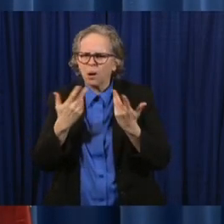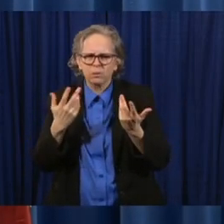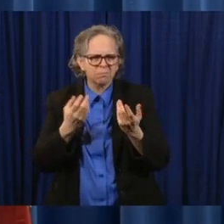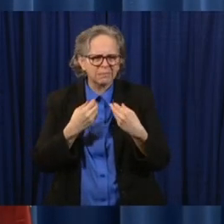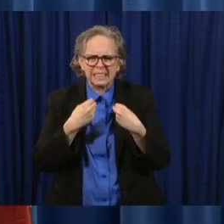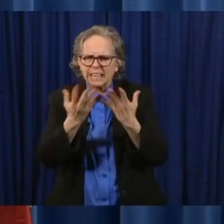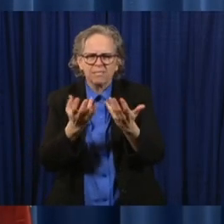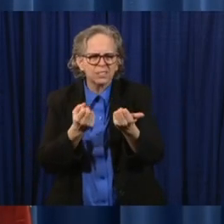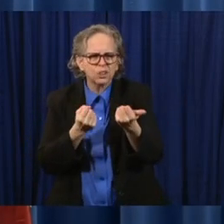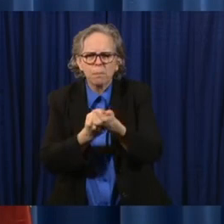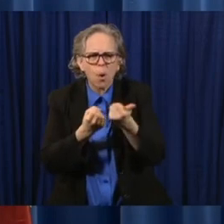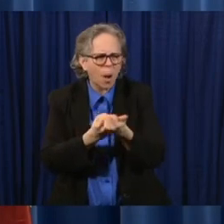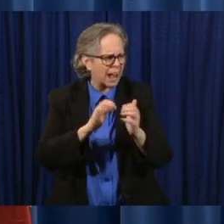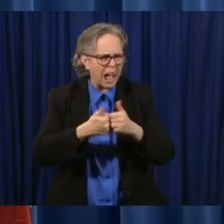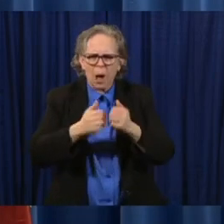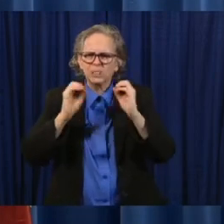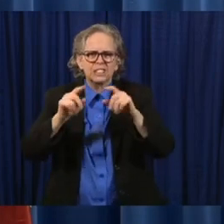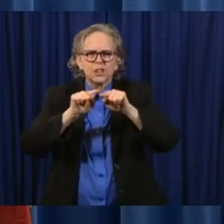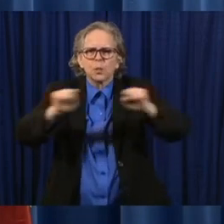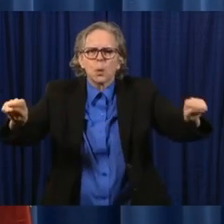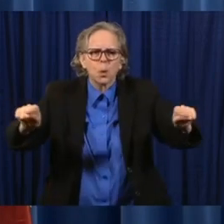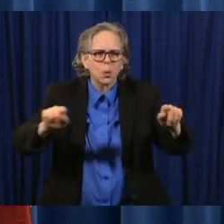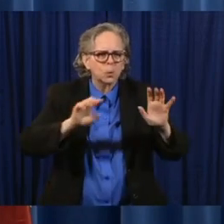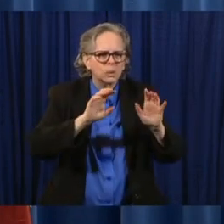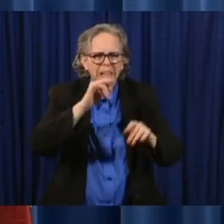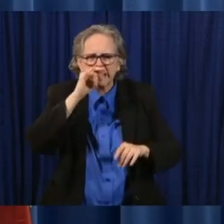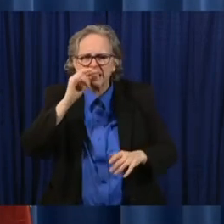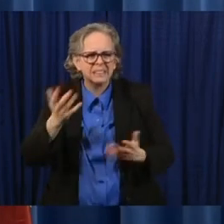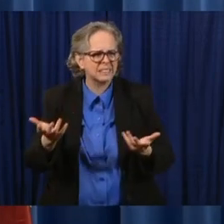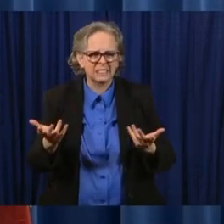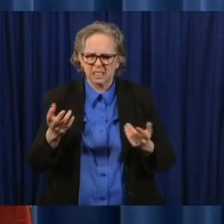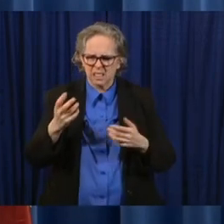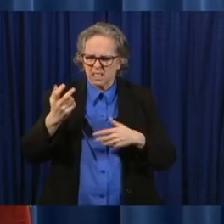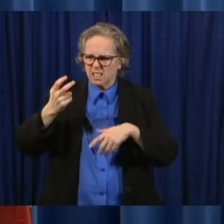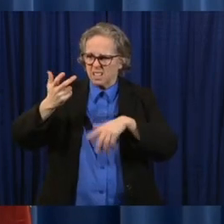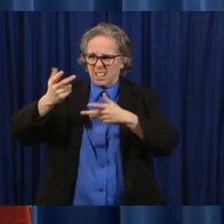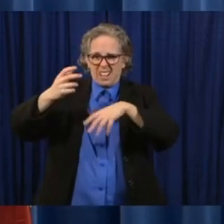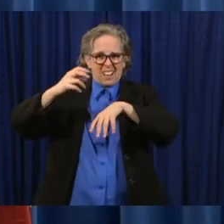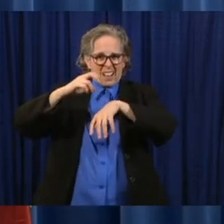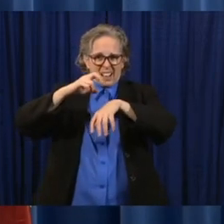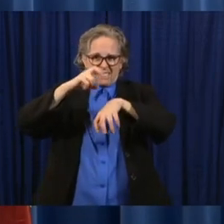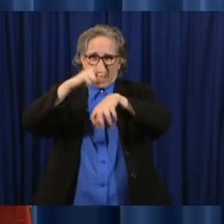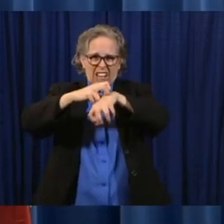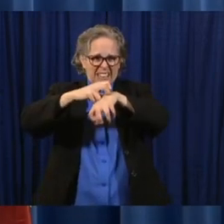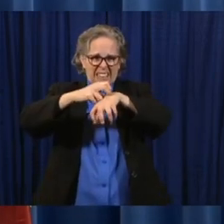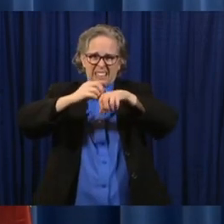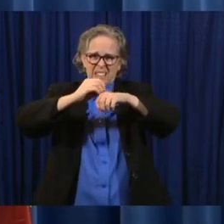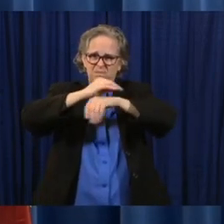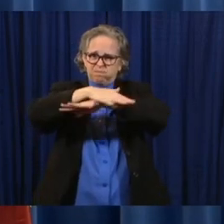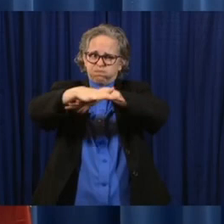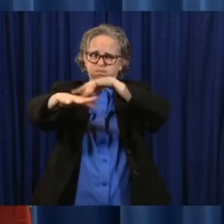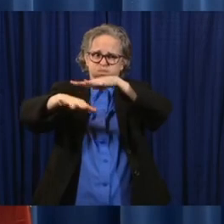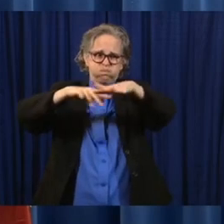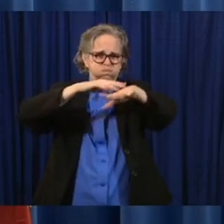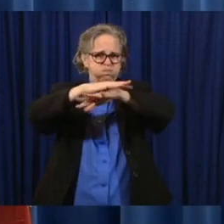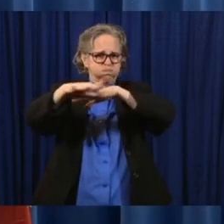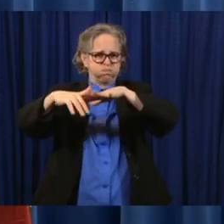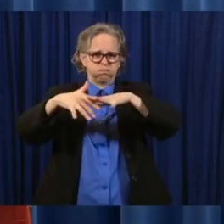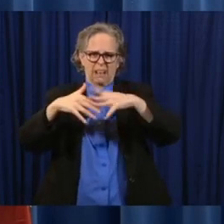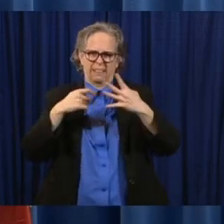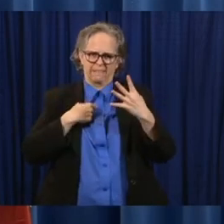kids with a virus that is still out there. I think these are some kids that we need to